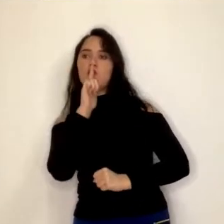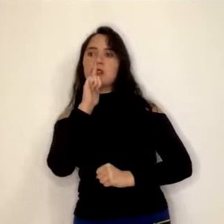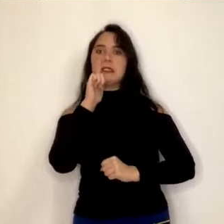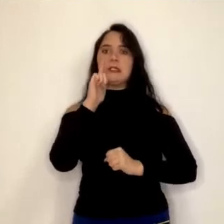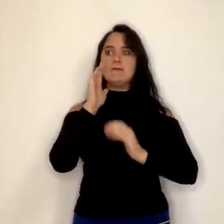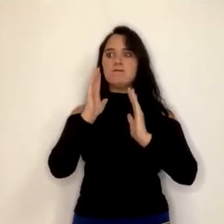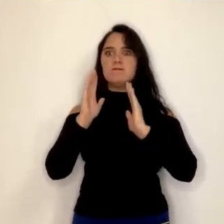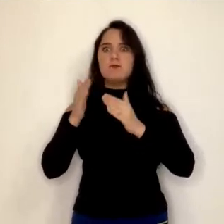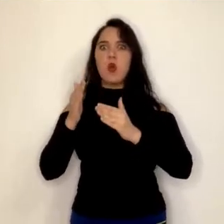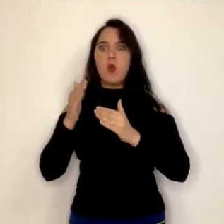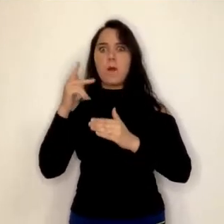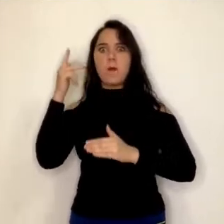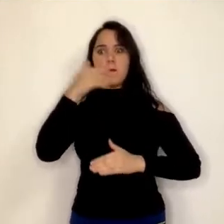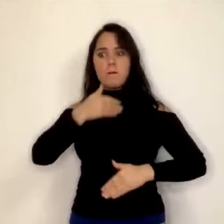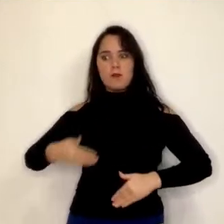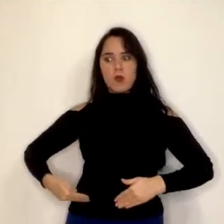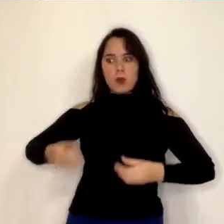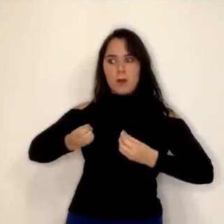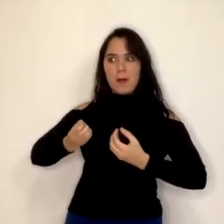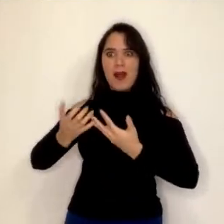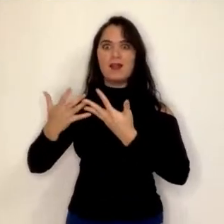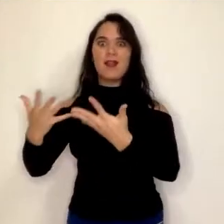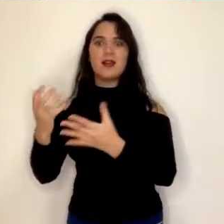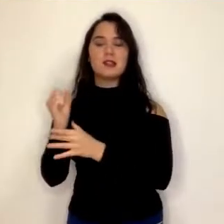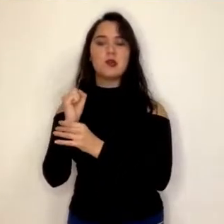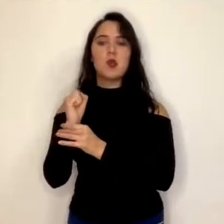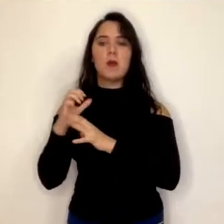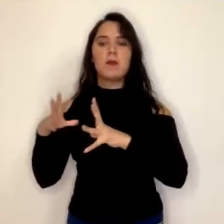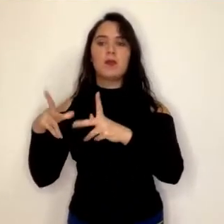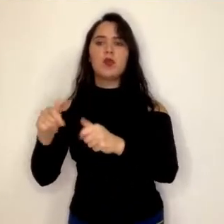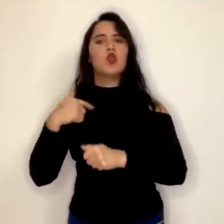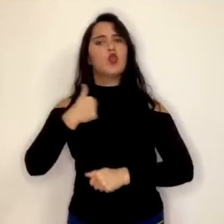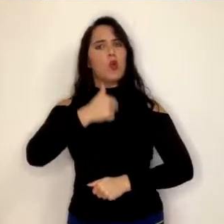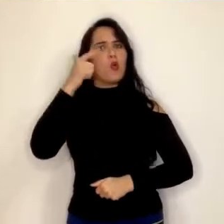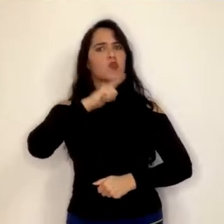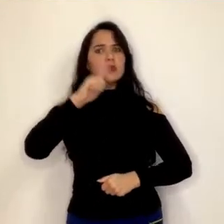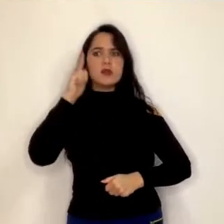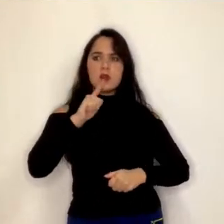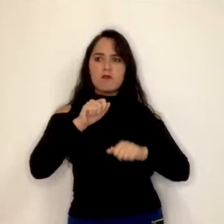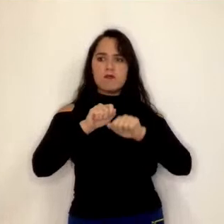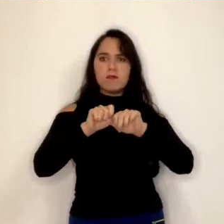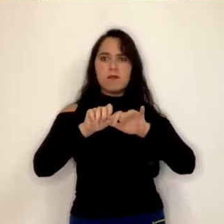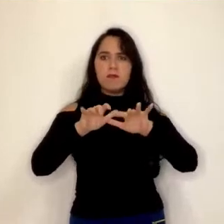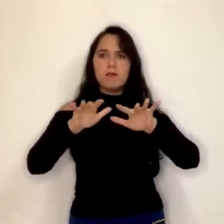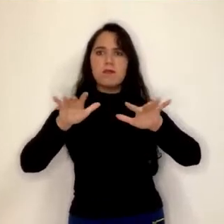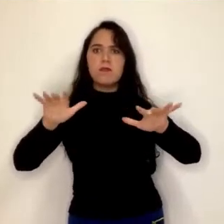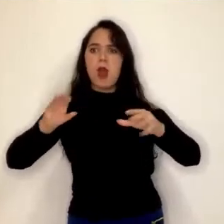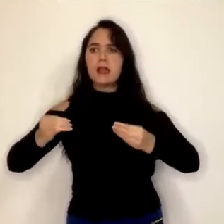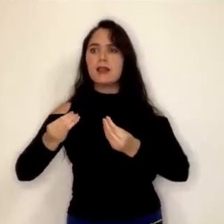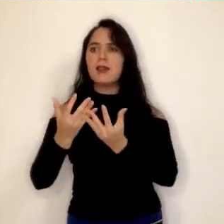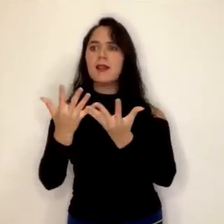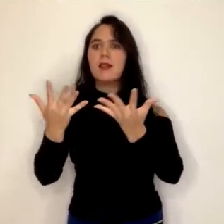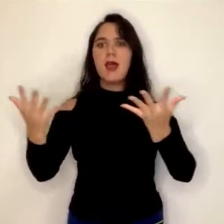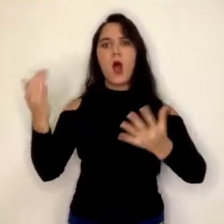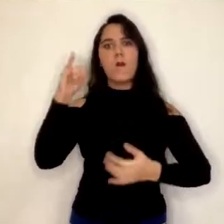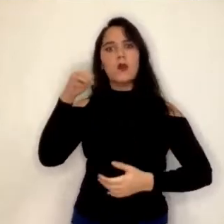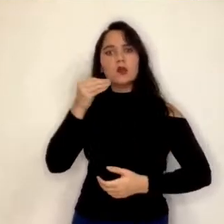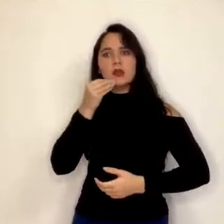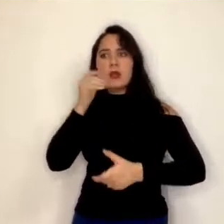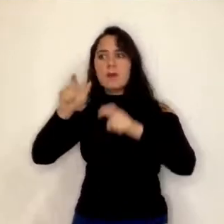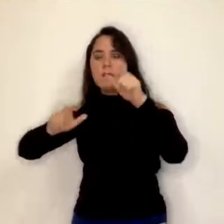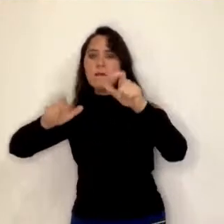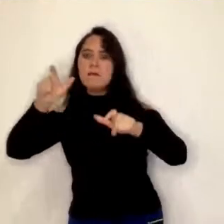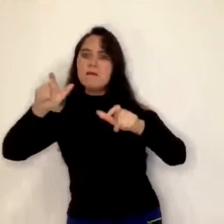completely public expansion. Those who more expanded public institutions in Brazil, the